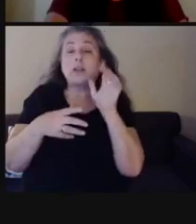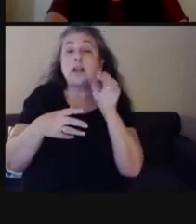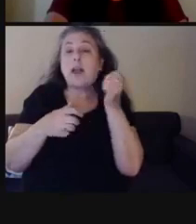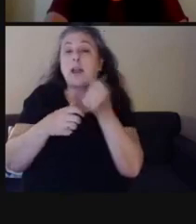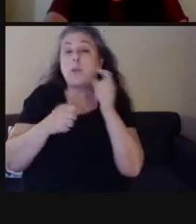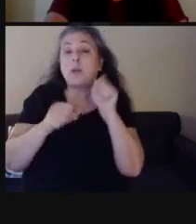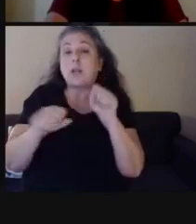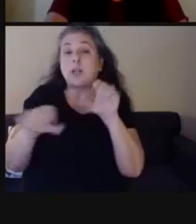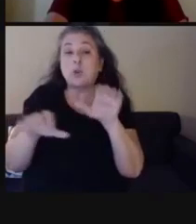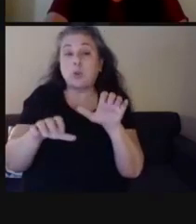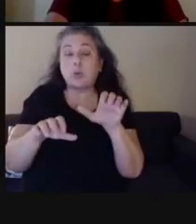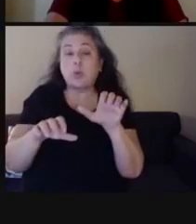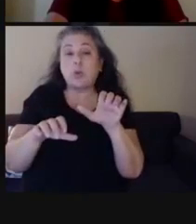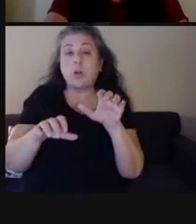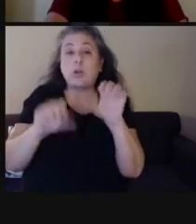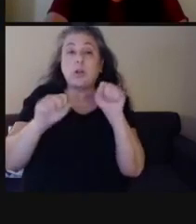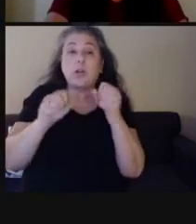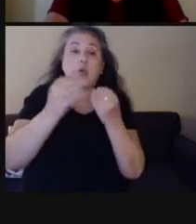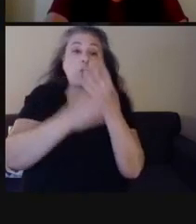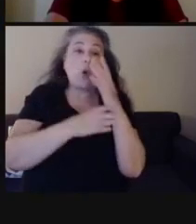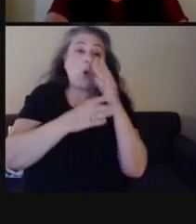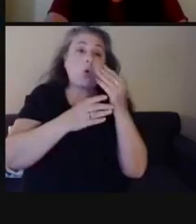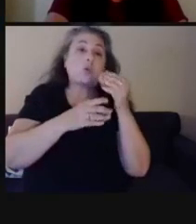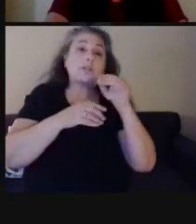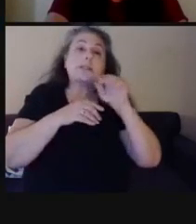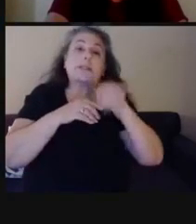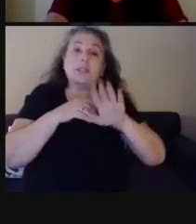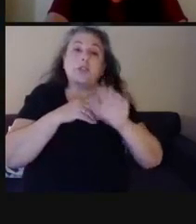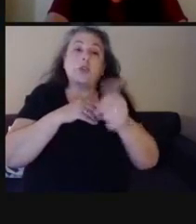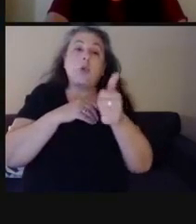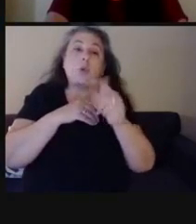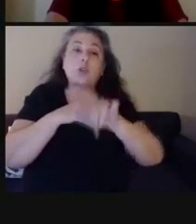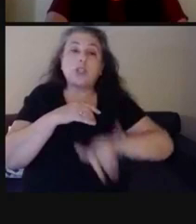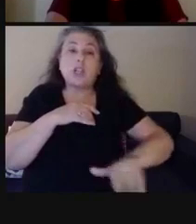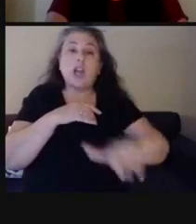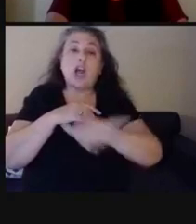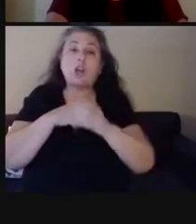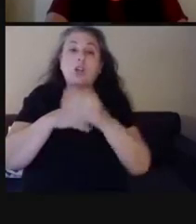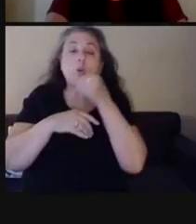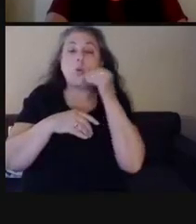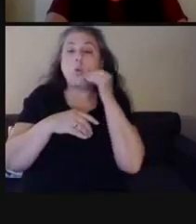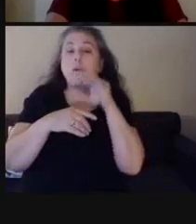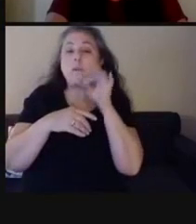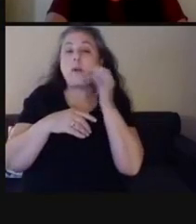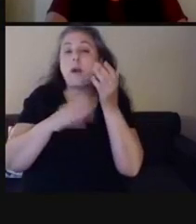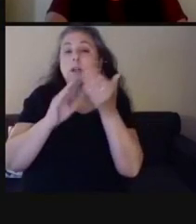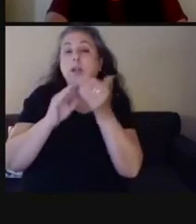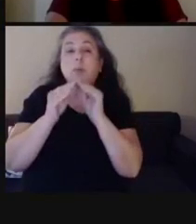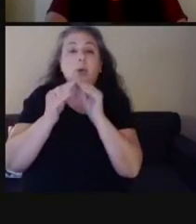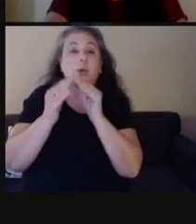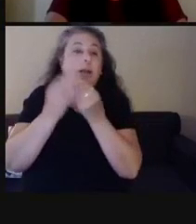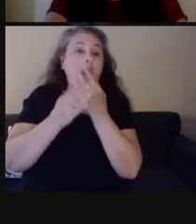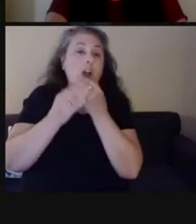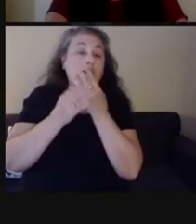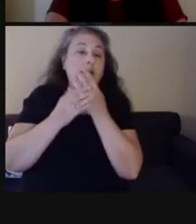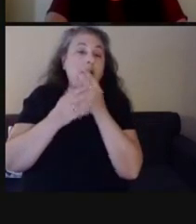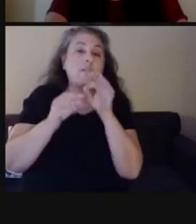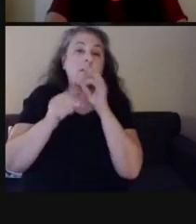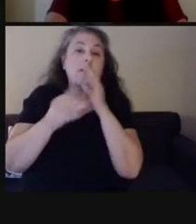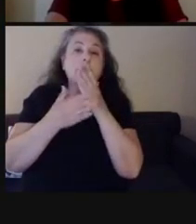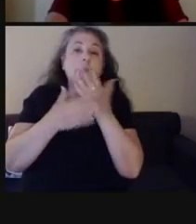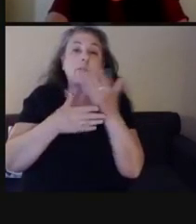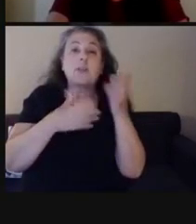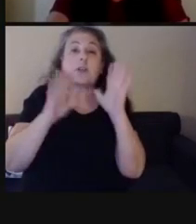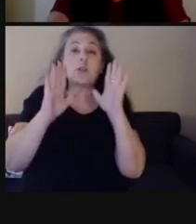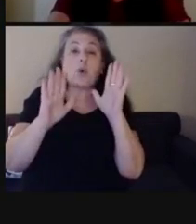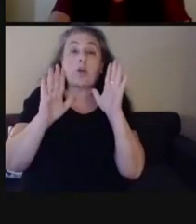can do. You can grow a garden in your backyard or in your home, or find a community garden and find some of these